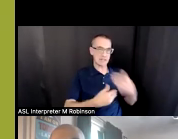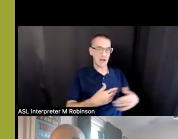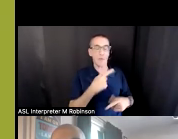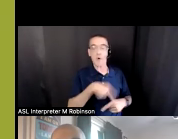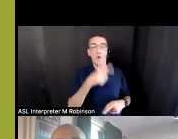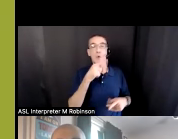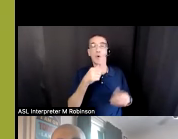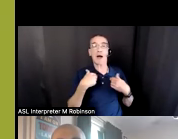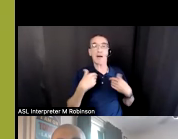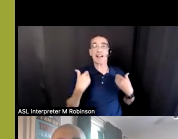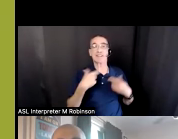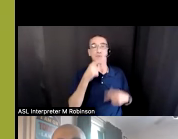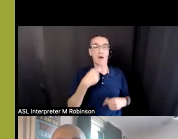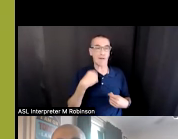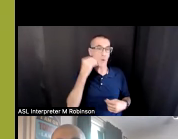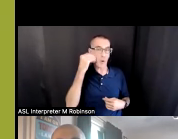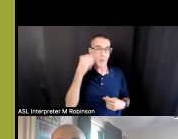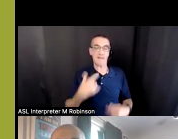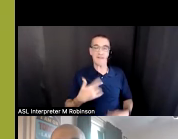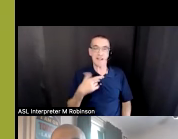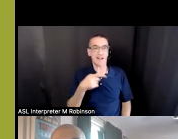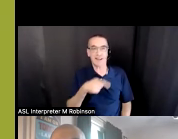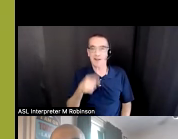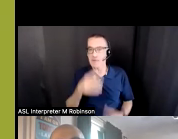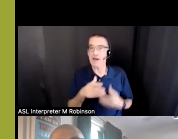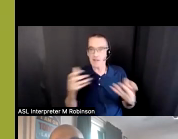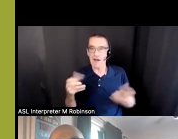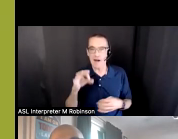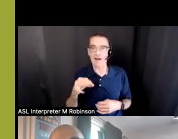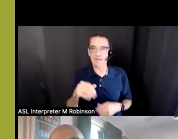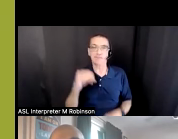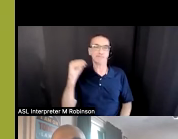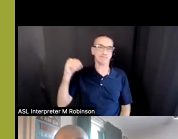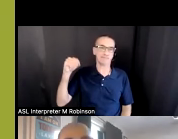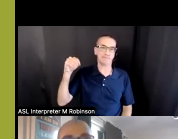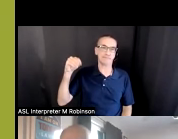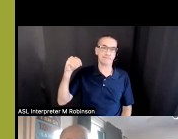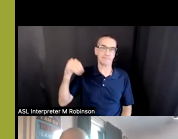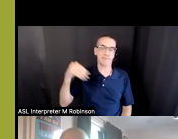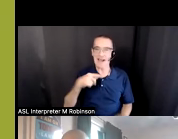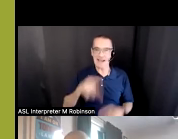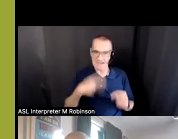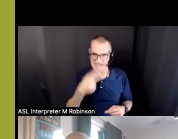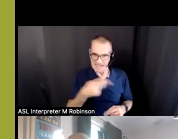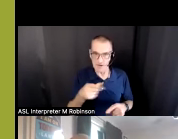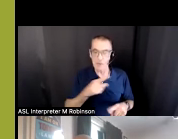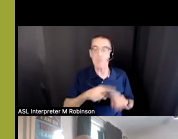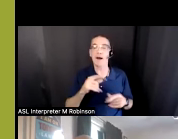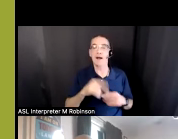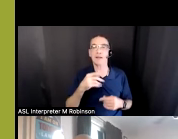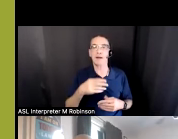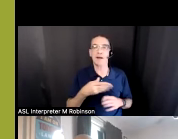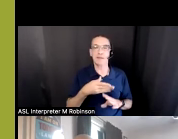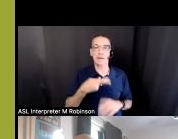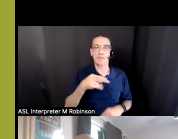with adolescents at home, I have a feeling there are going to be a lot of nodding heads. I can't see all of them, but the prefrontal